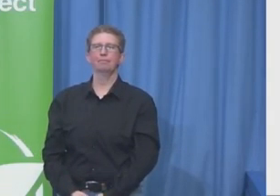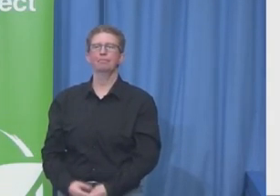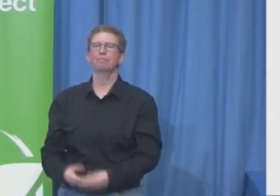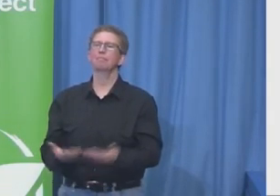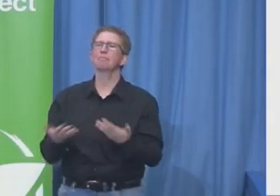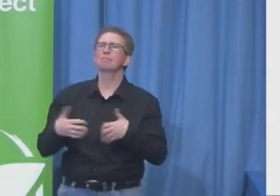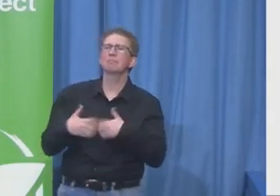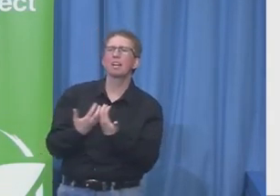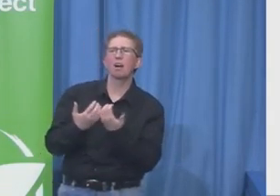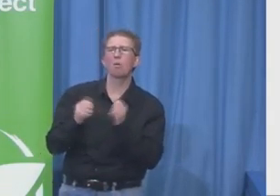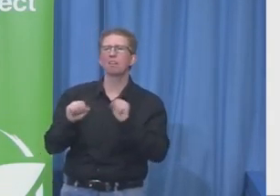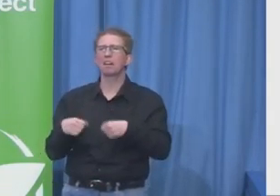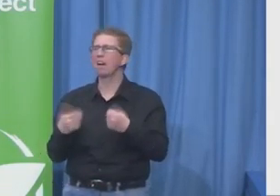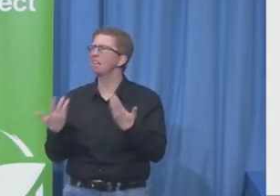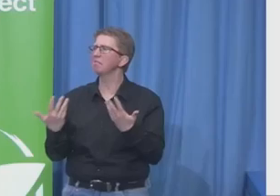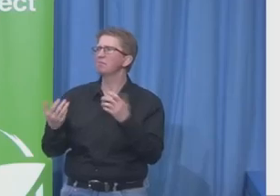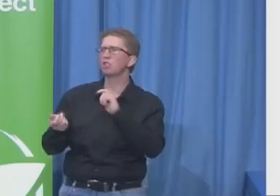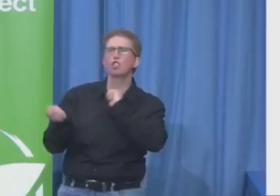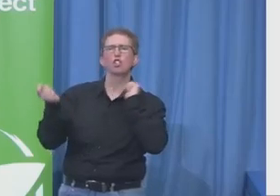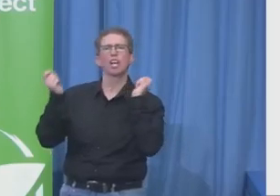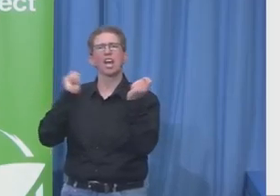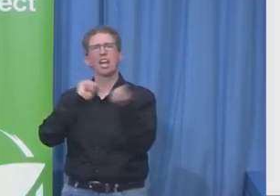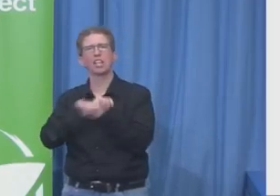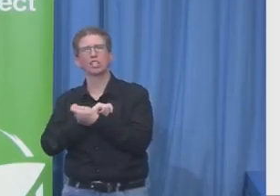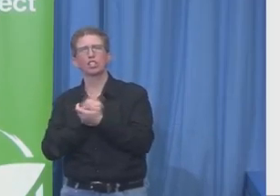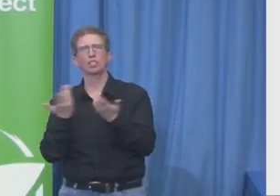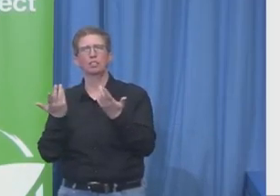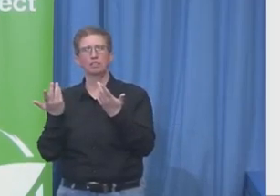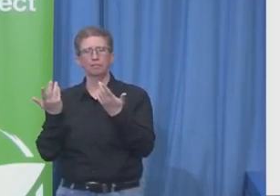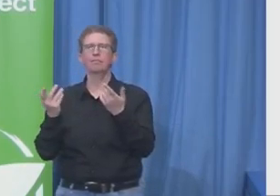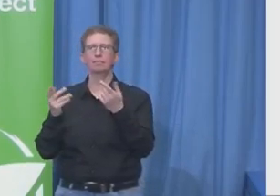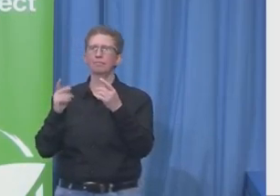employment models. Michael, over to you. Invite your panelists up.